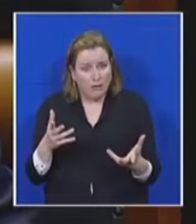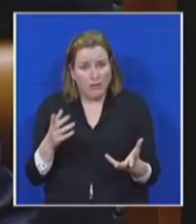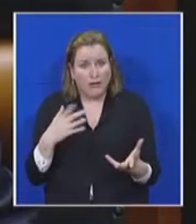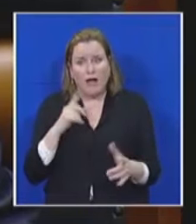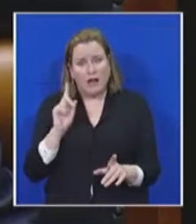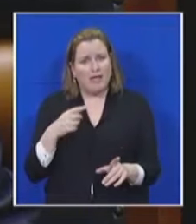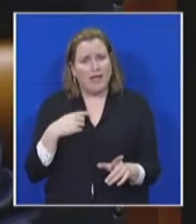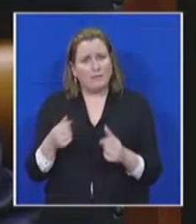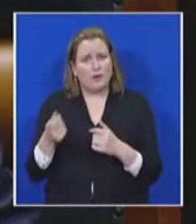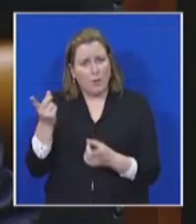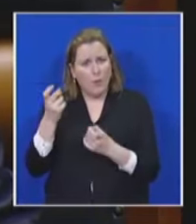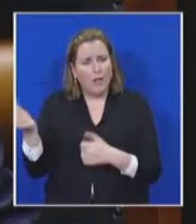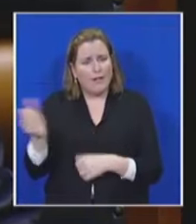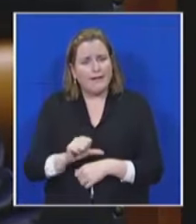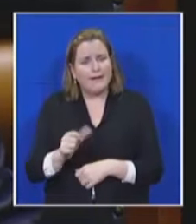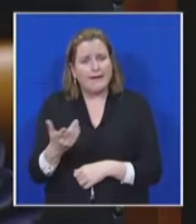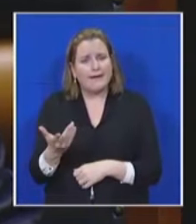members.